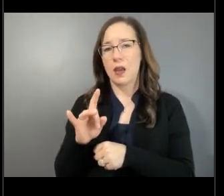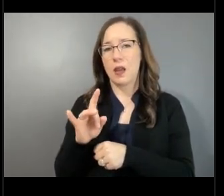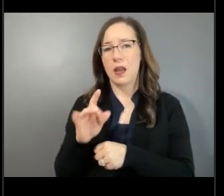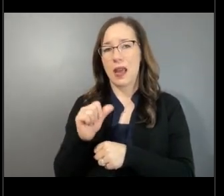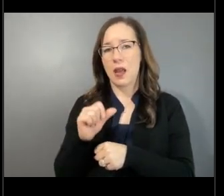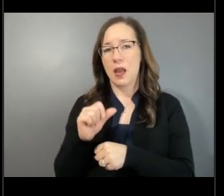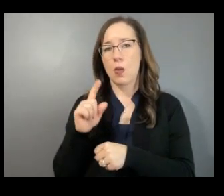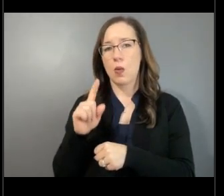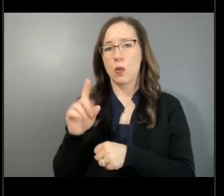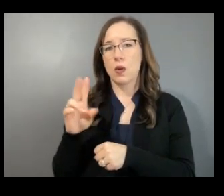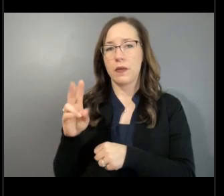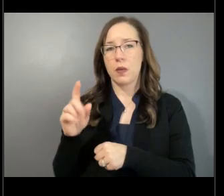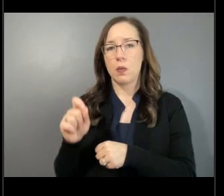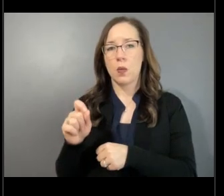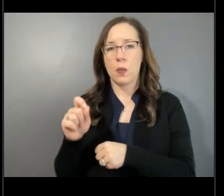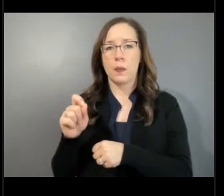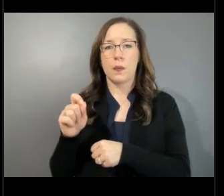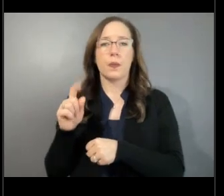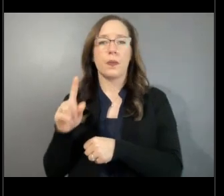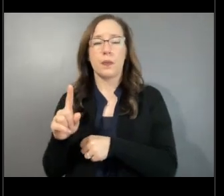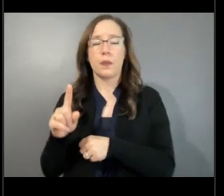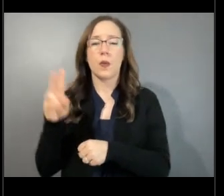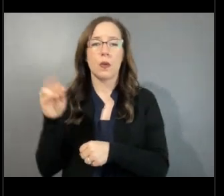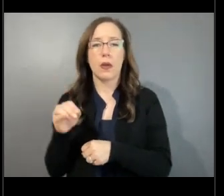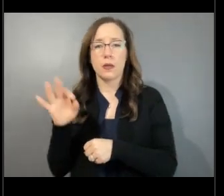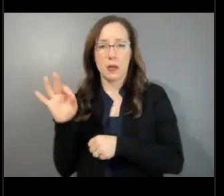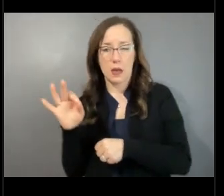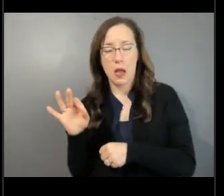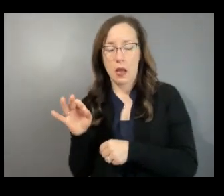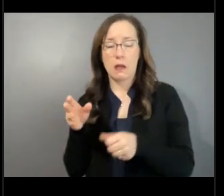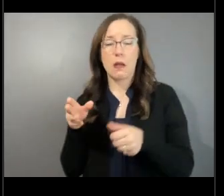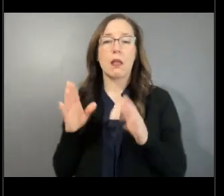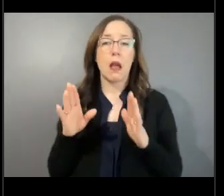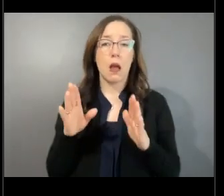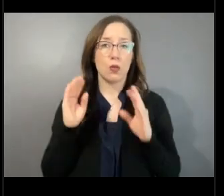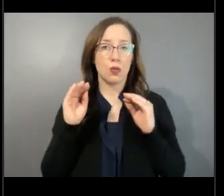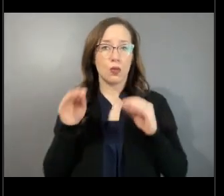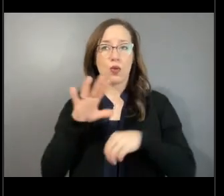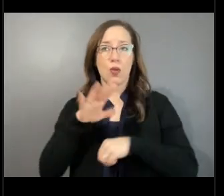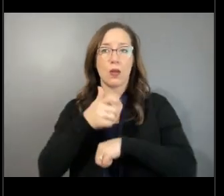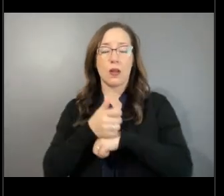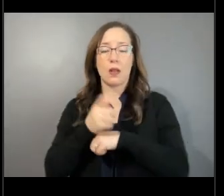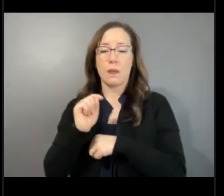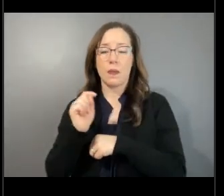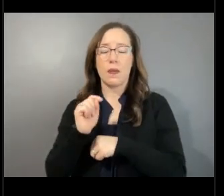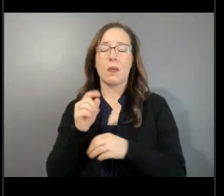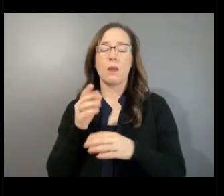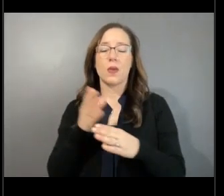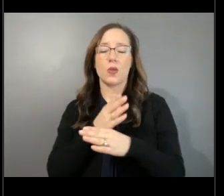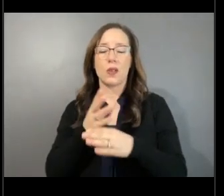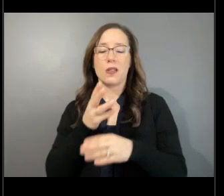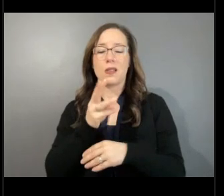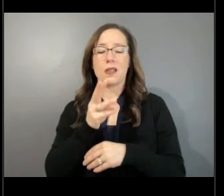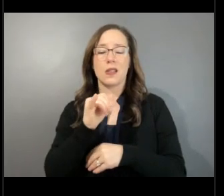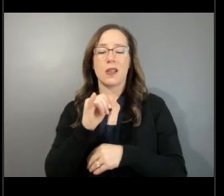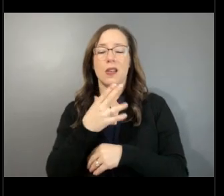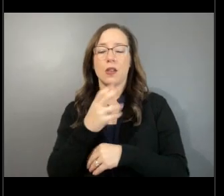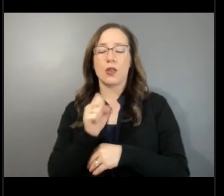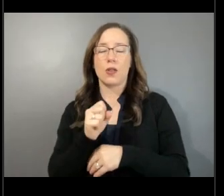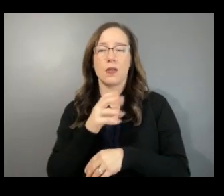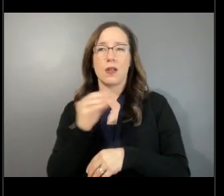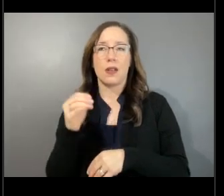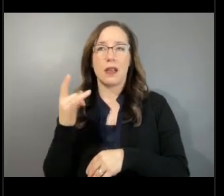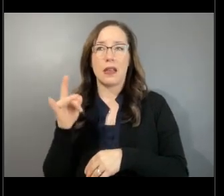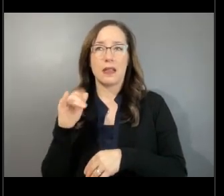A117.1 2009 allows installing the toilet between 16 inches and 18